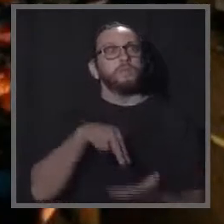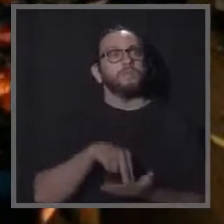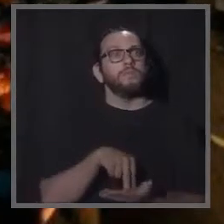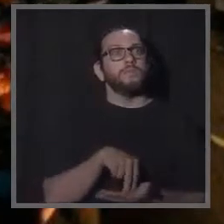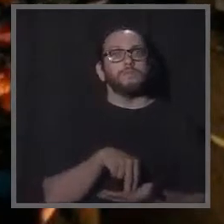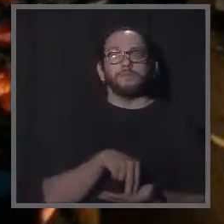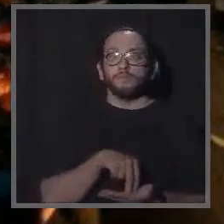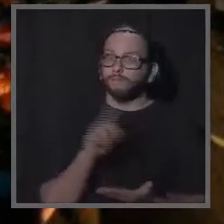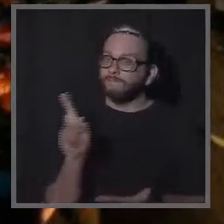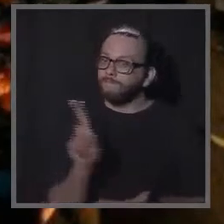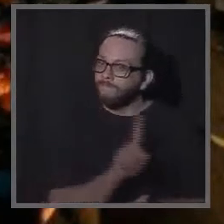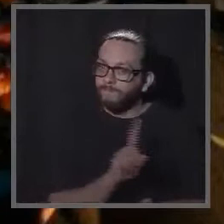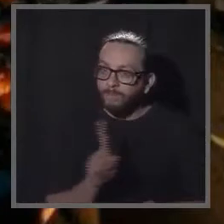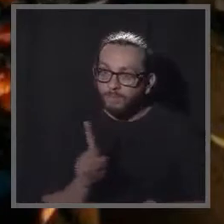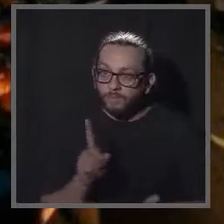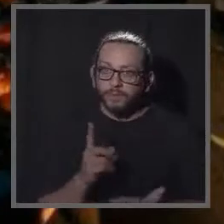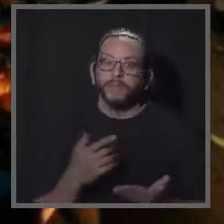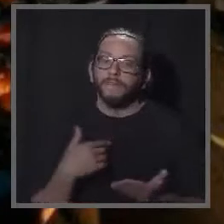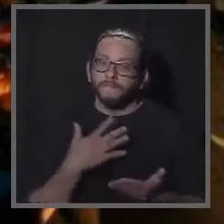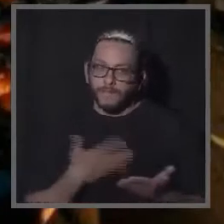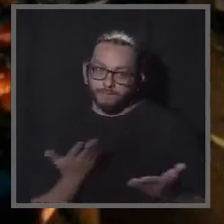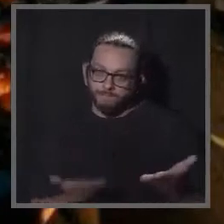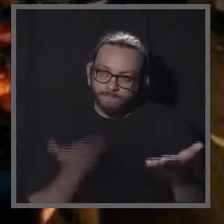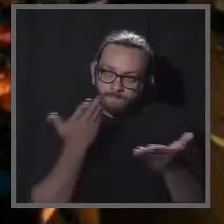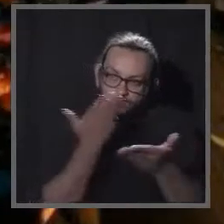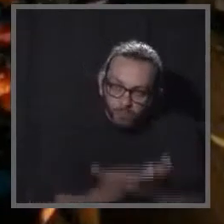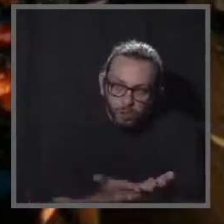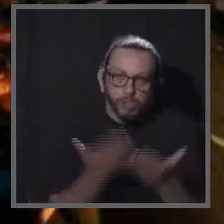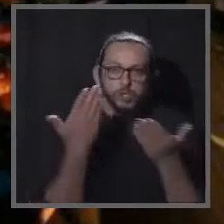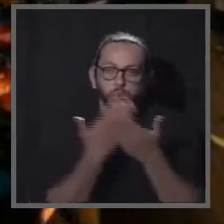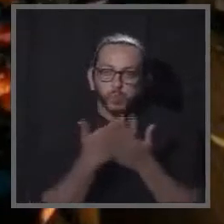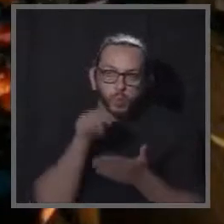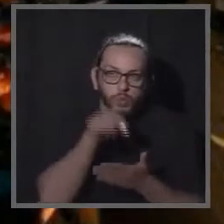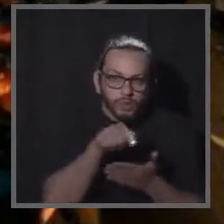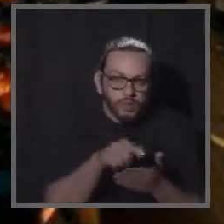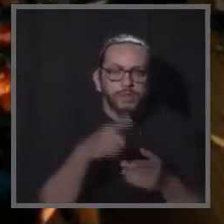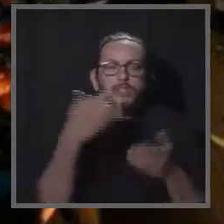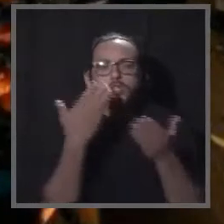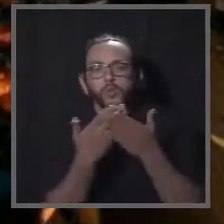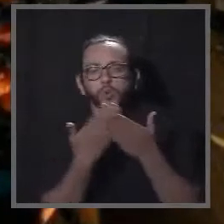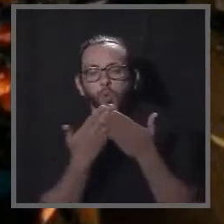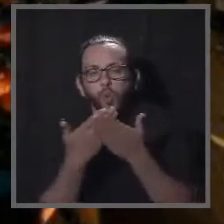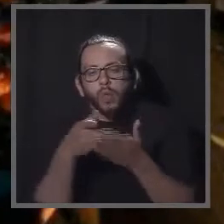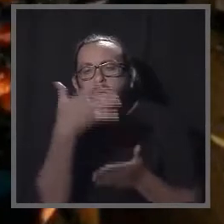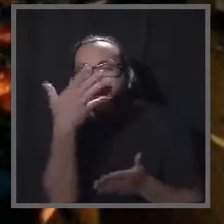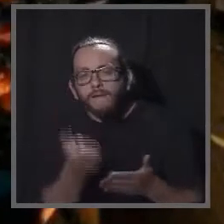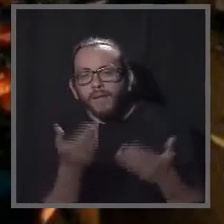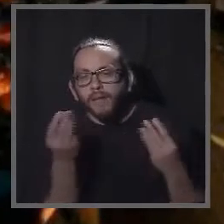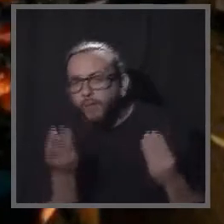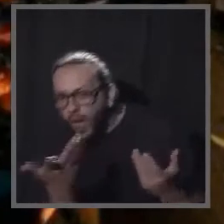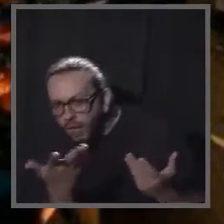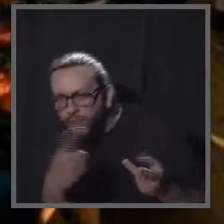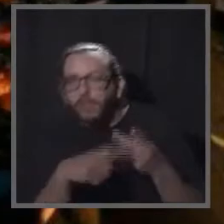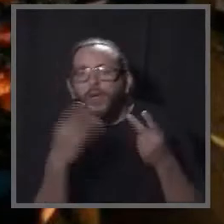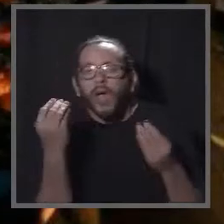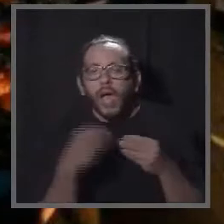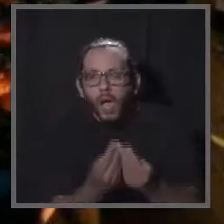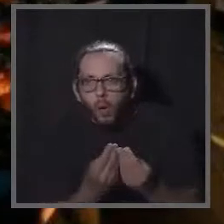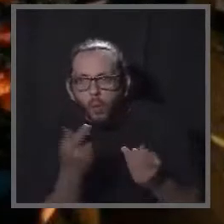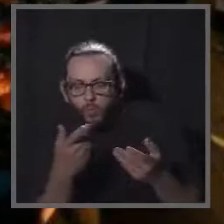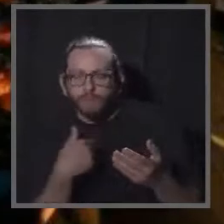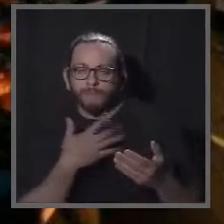the schools, these students have proposed how schools should be run. They have proposed new